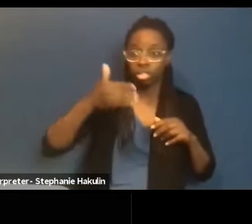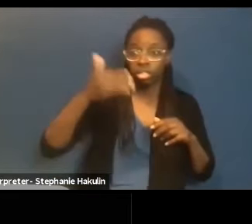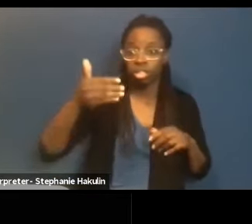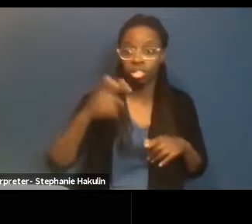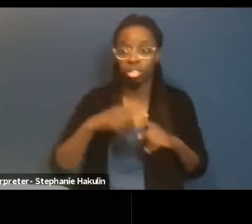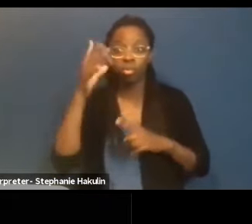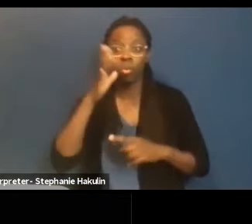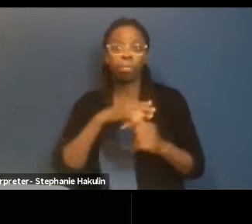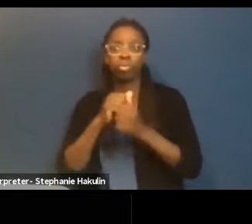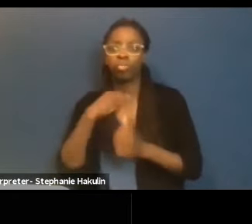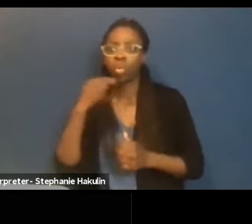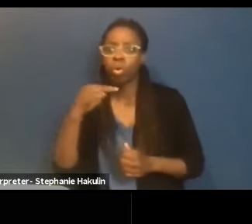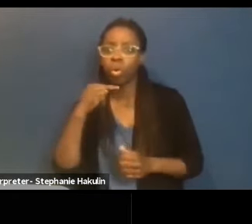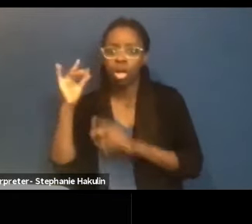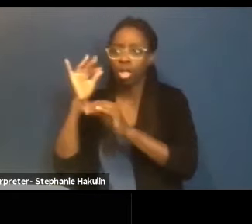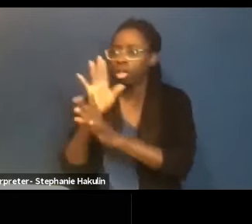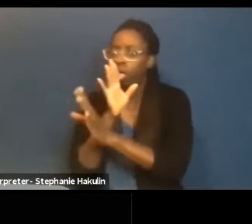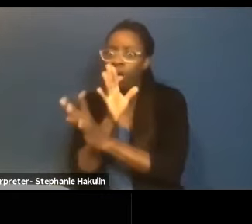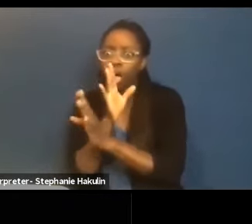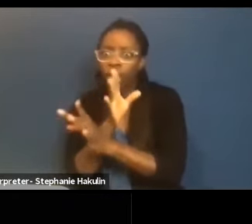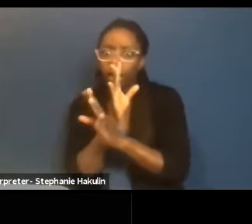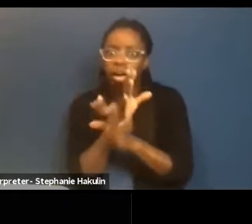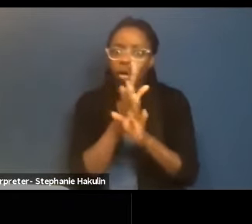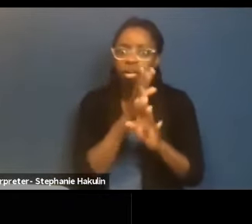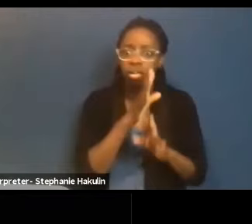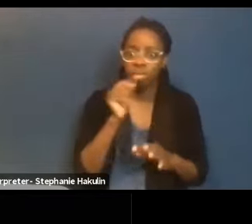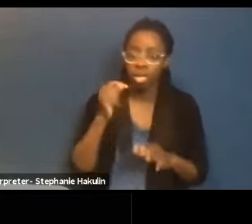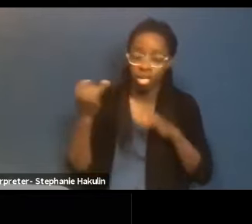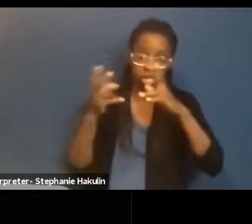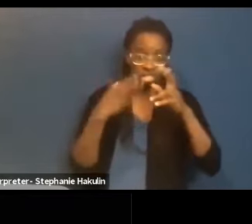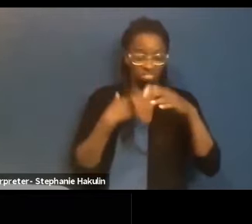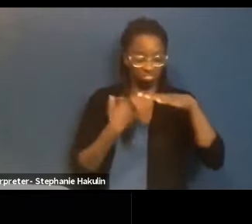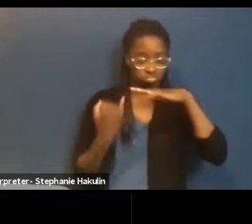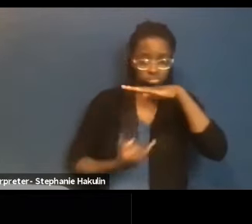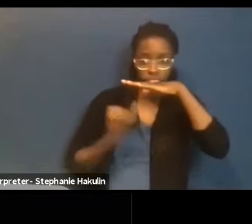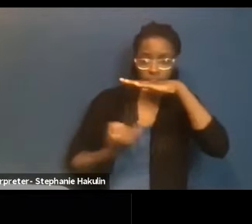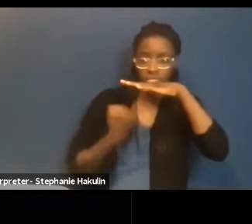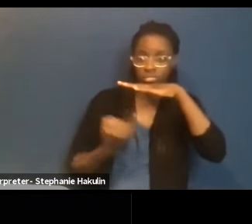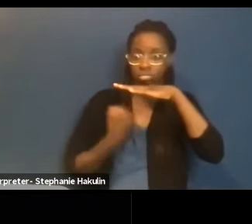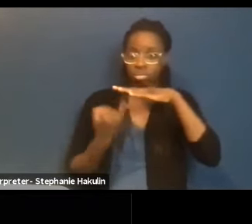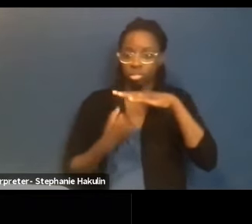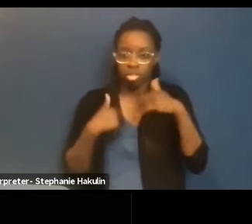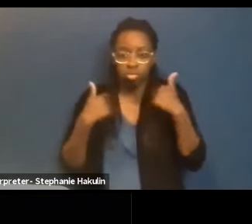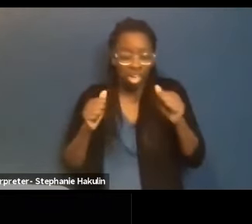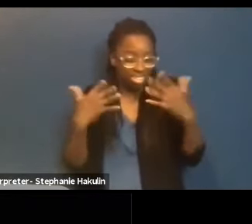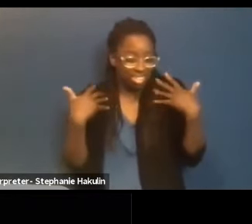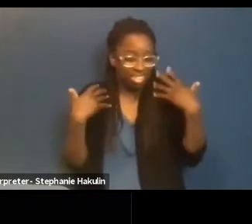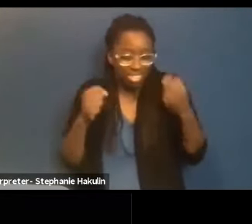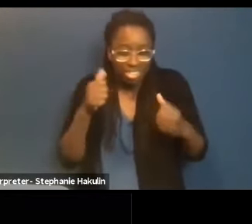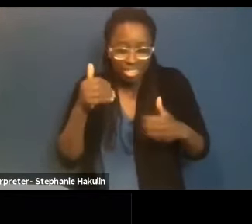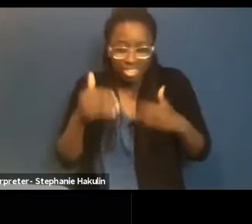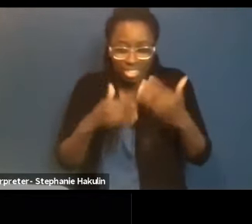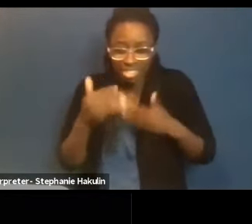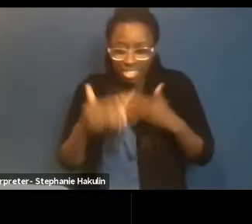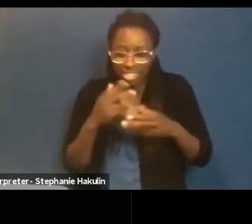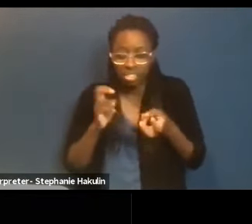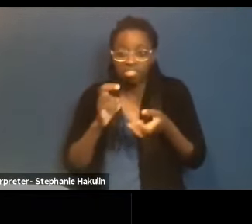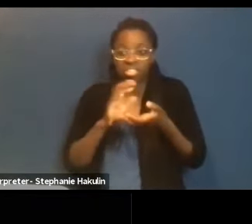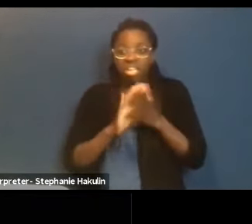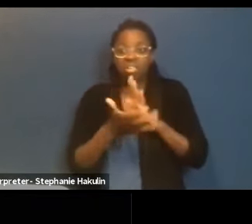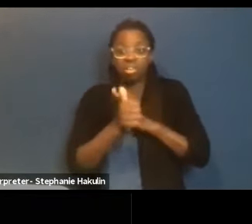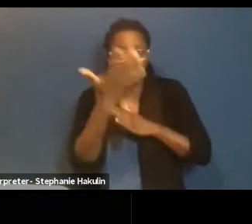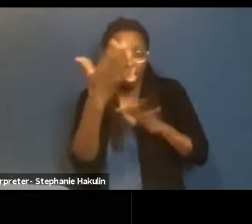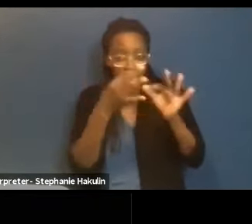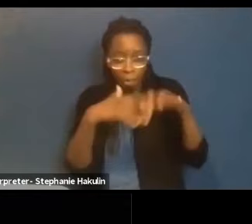togetherness and isolation, of triumph and strength, in the five languages they were fluent in. They left field songs to sing for Queen Victoria, exchanged chains